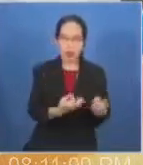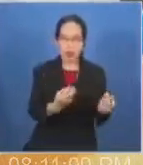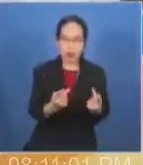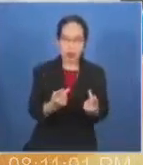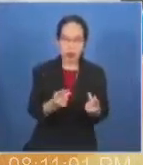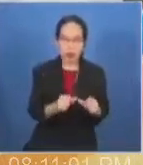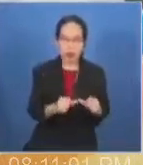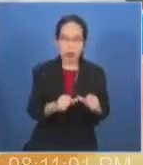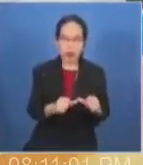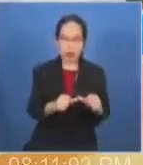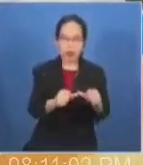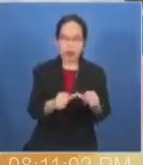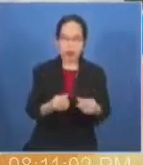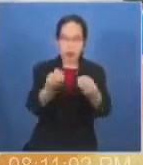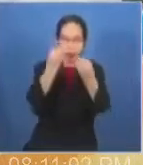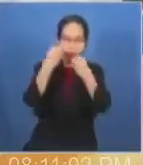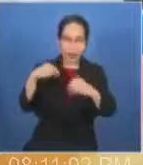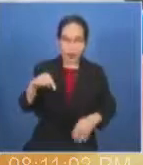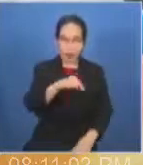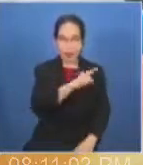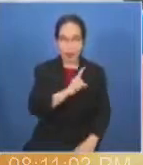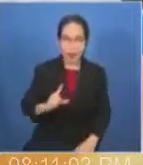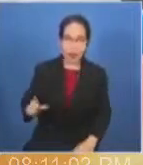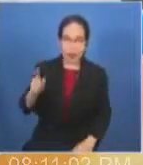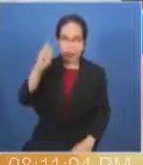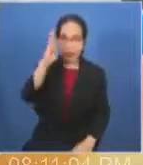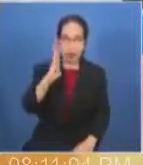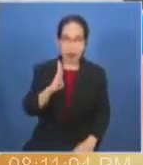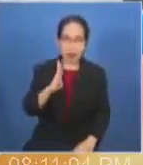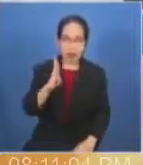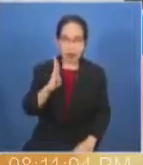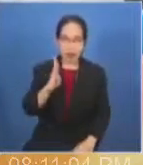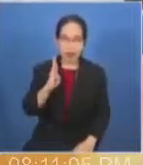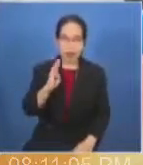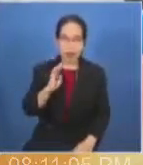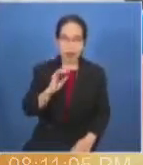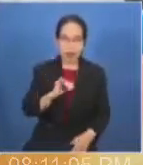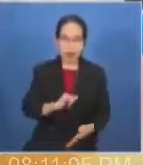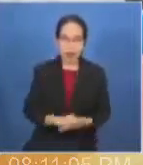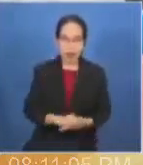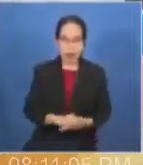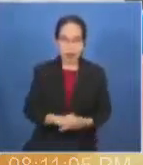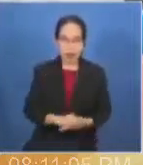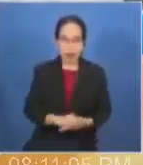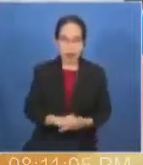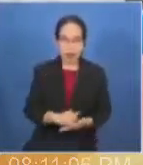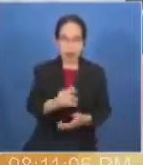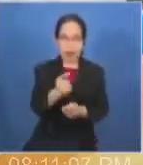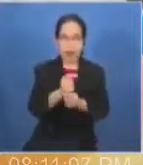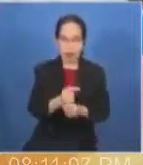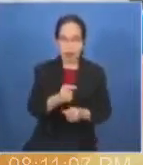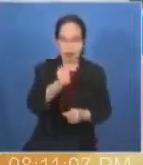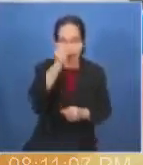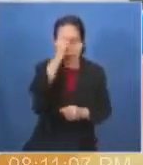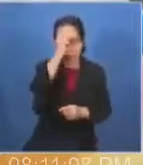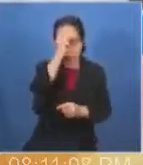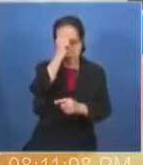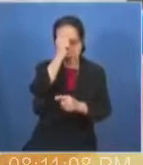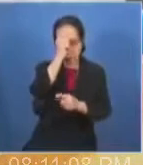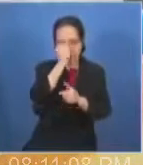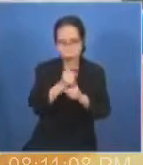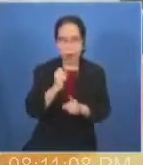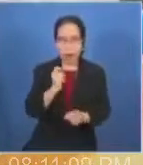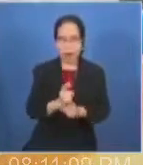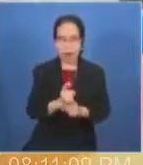Lord, thanks be to God for the good opportunities being given to us. And that's what